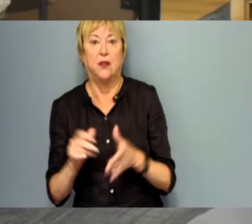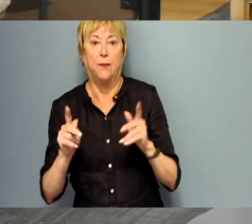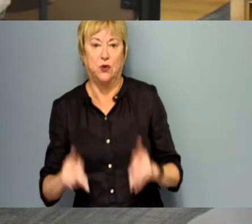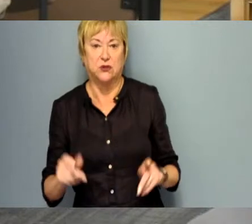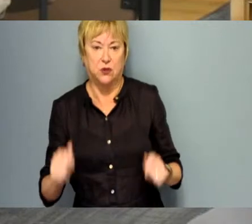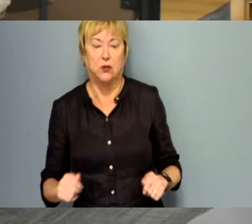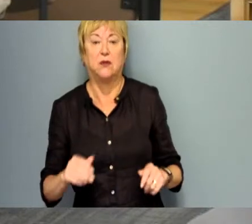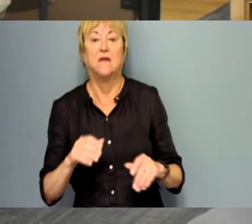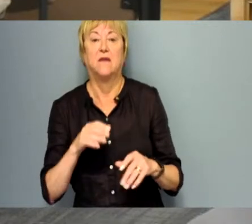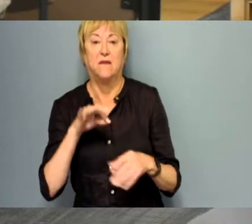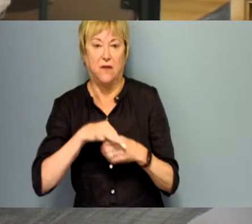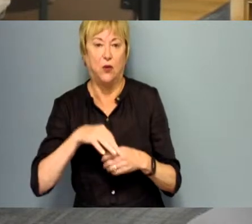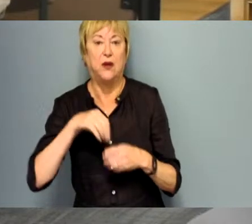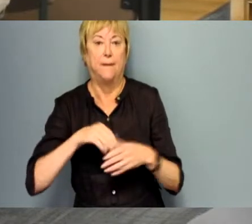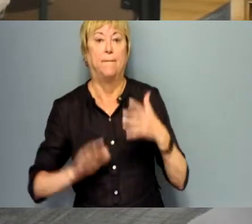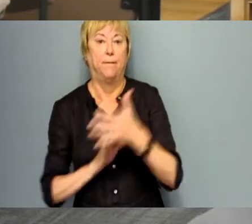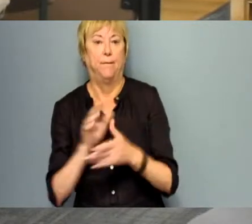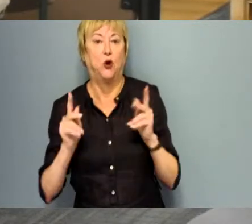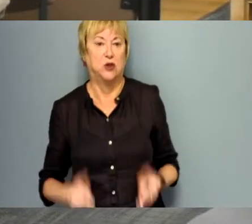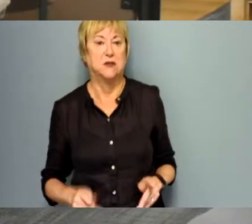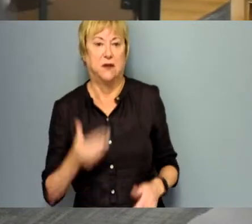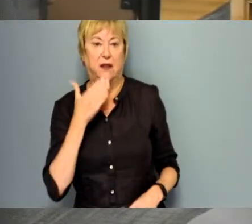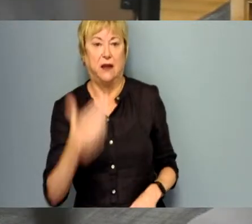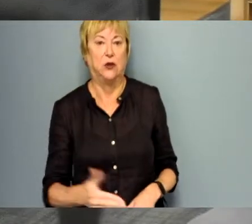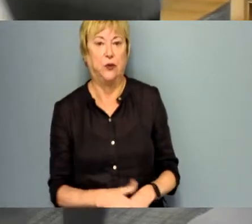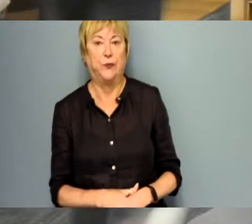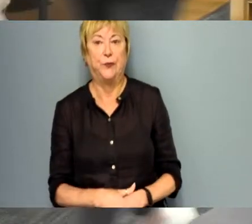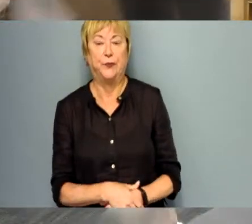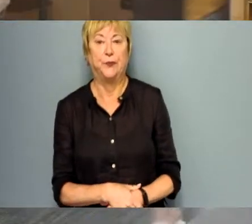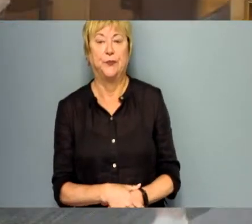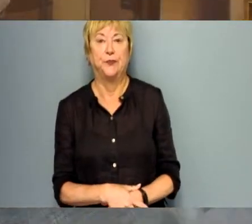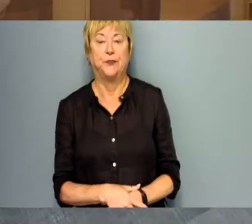in person. Thank you.